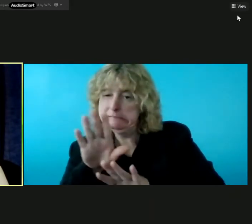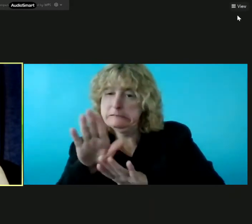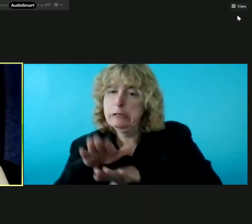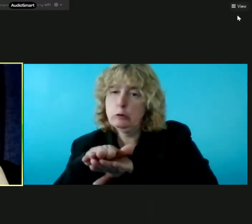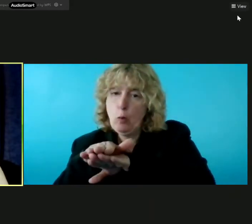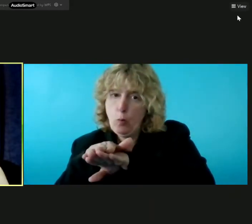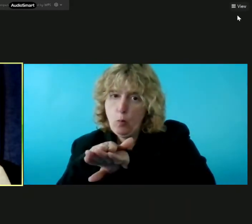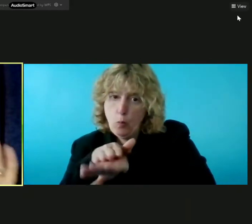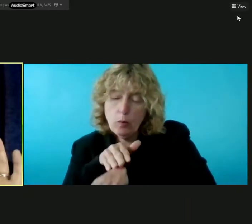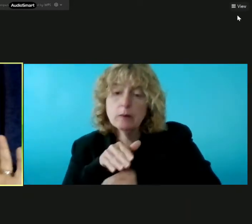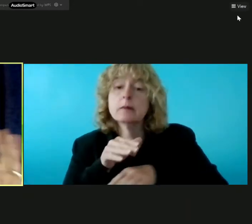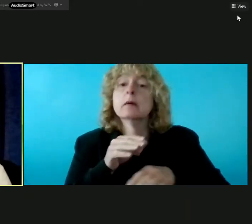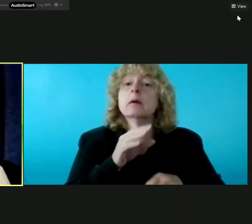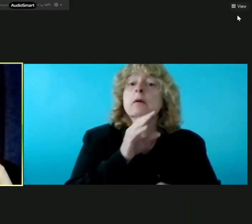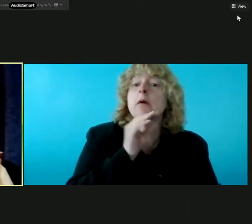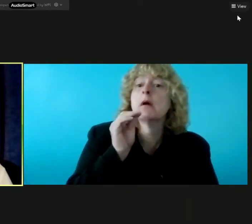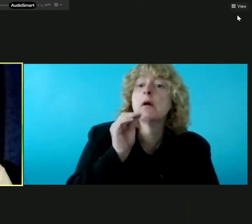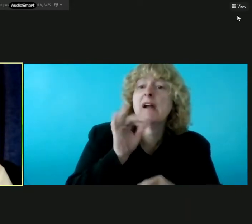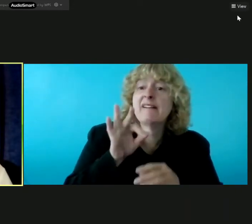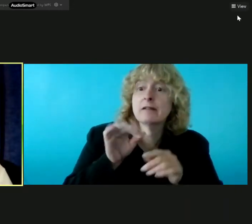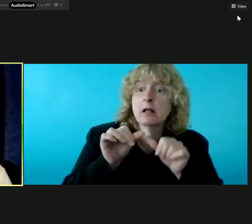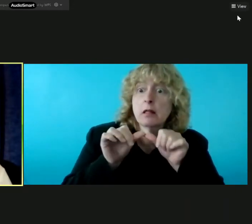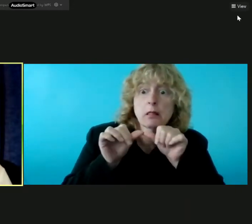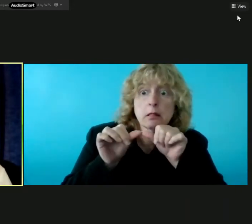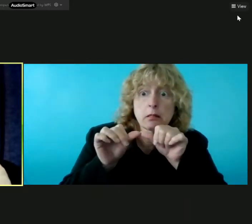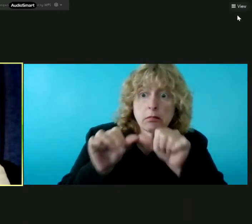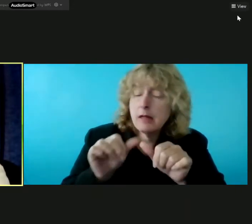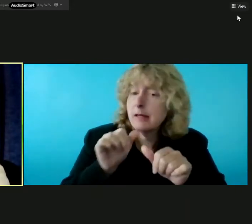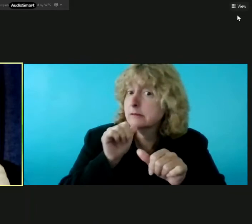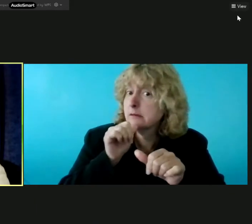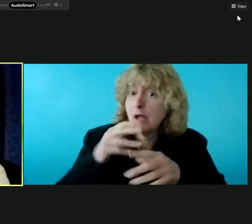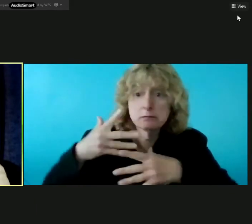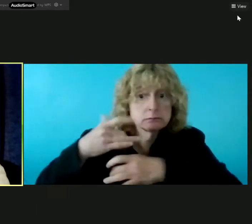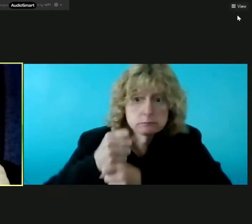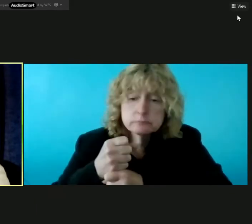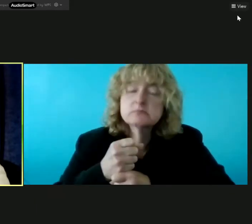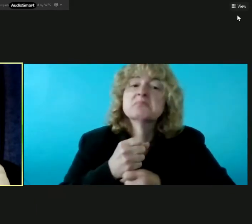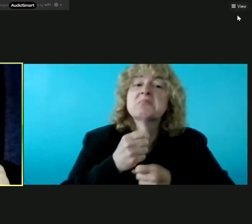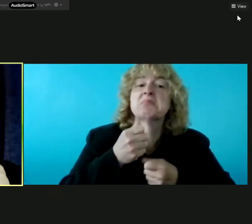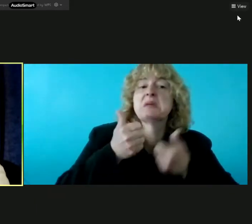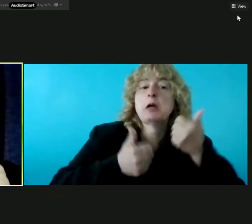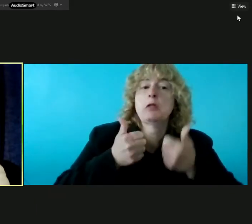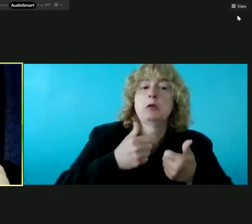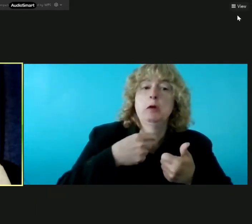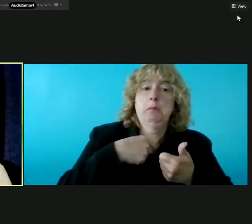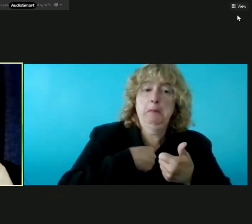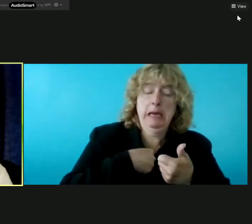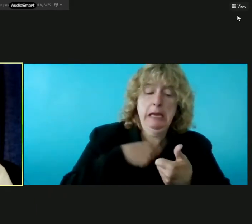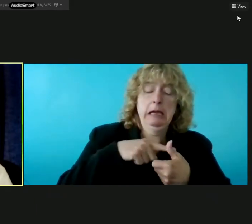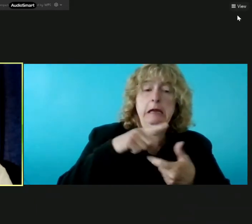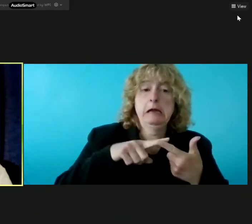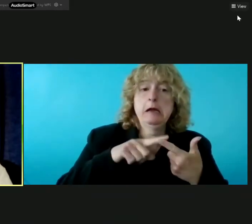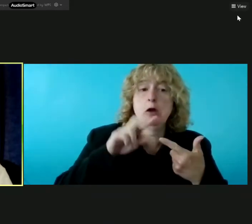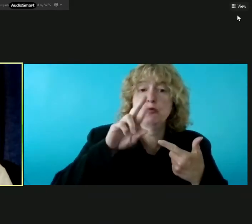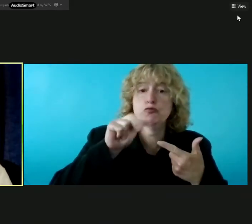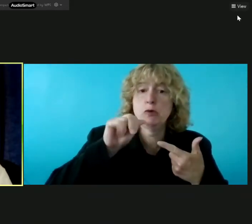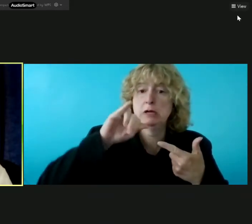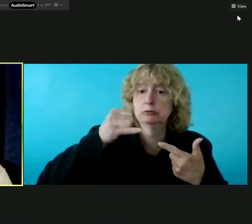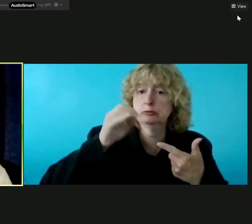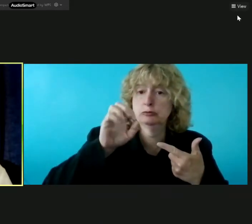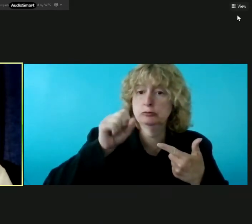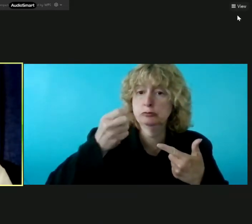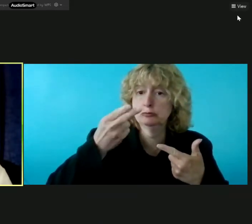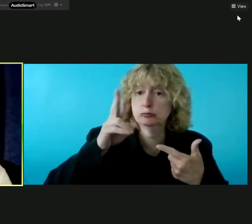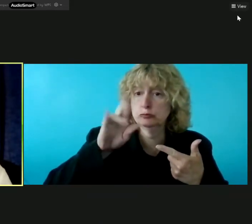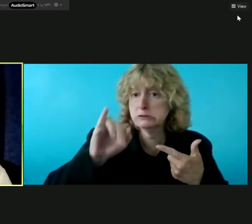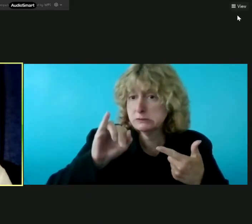of the monitors, one of us will come onto the screen and gently remind you to wrap up. We are so